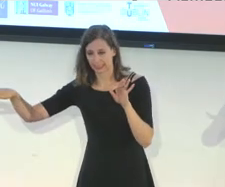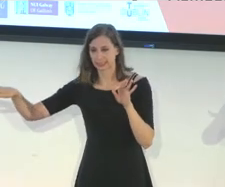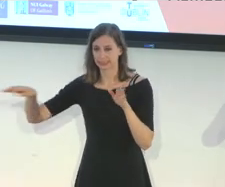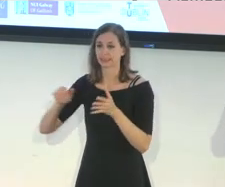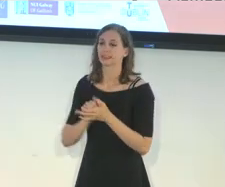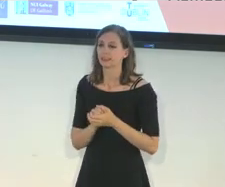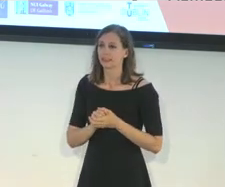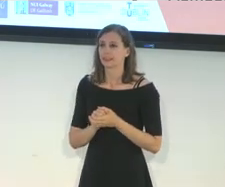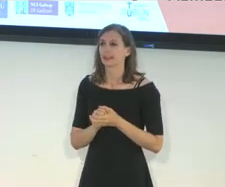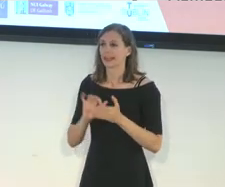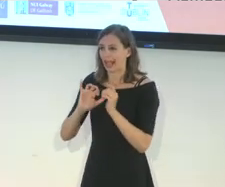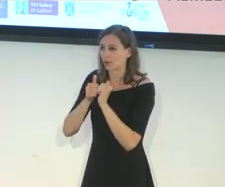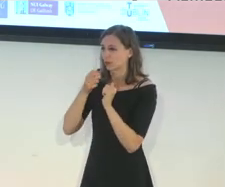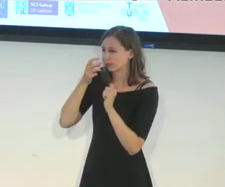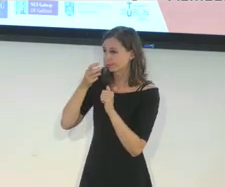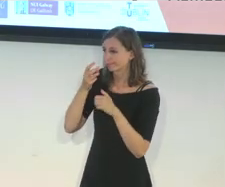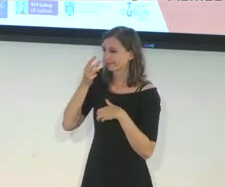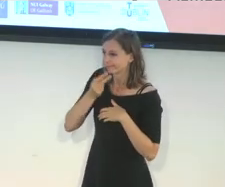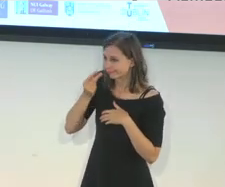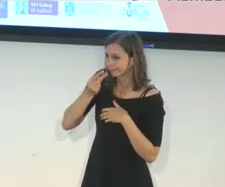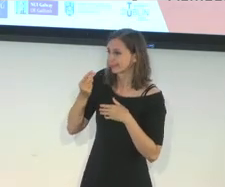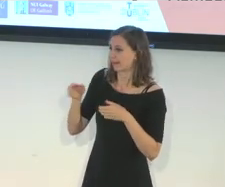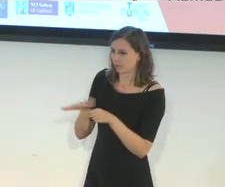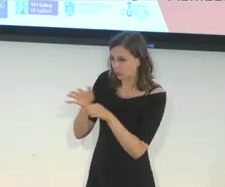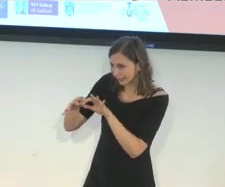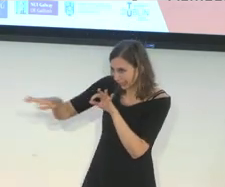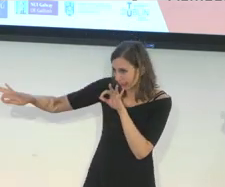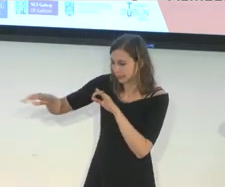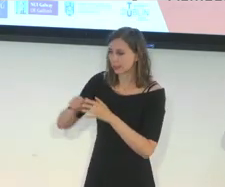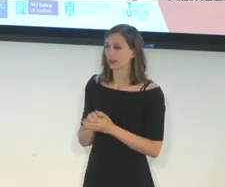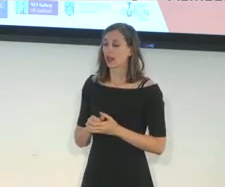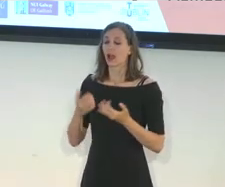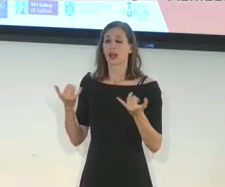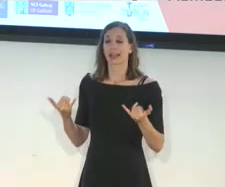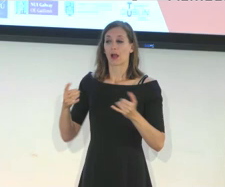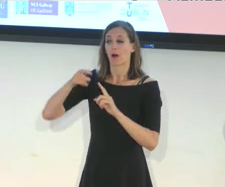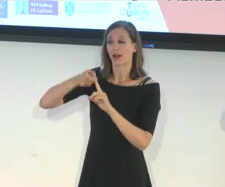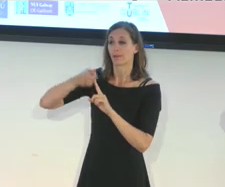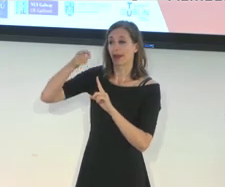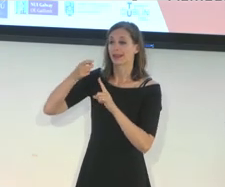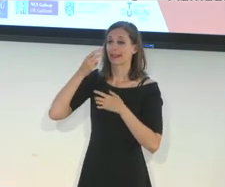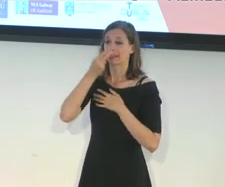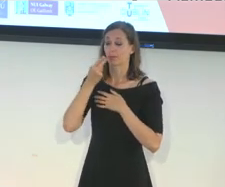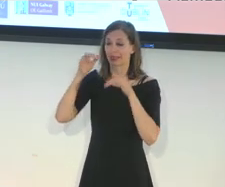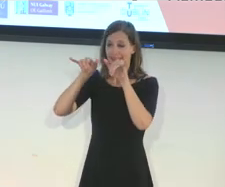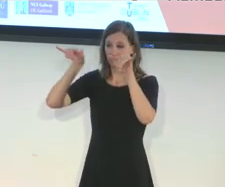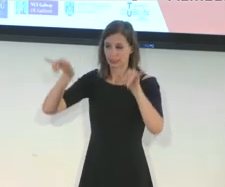uncontrolled environments. A modern automated lip reading system has